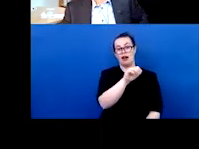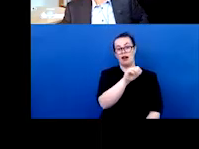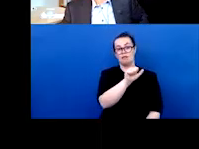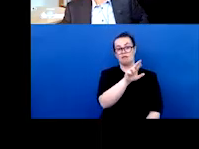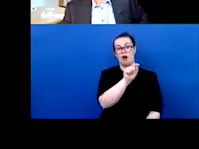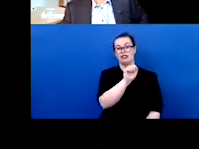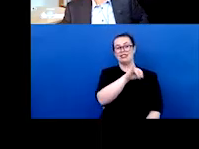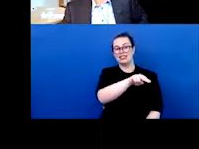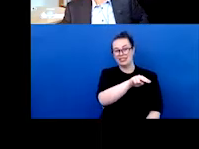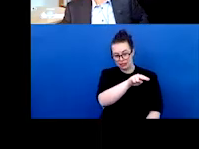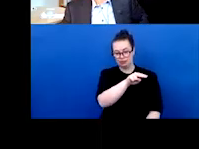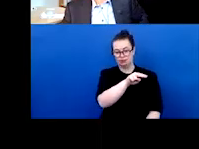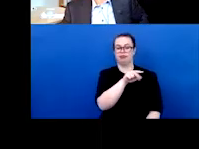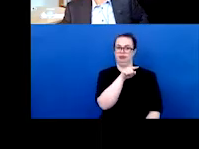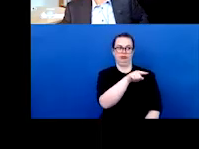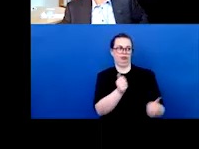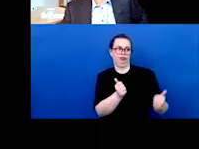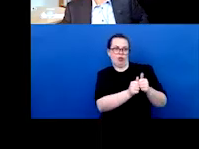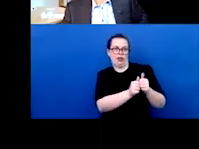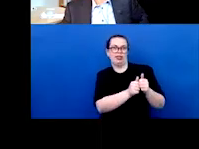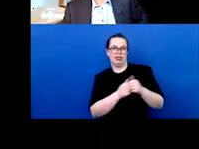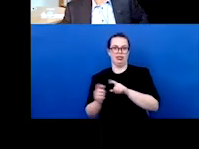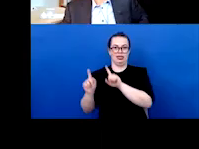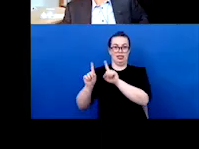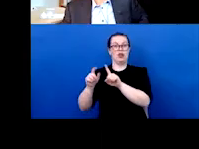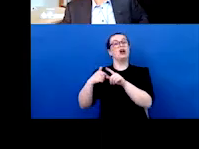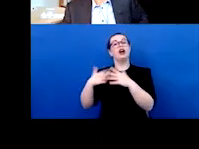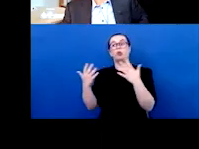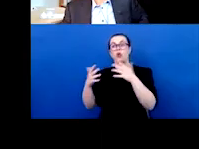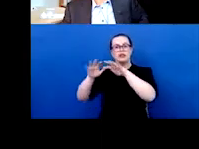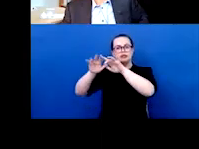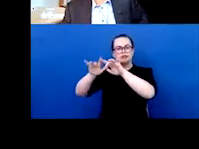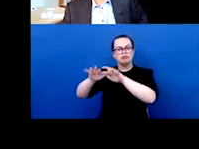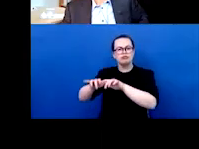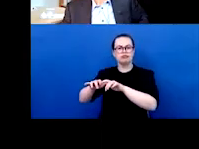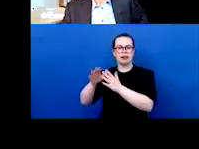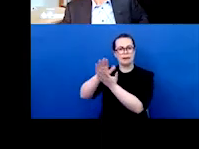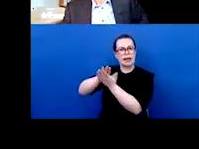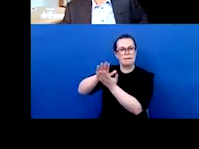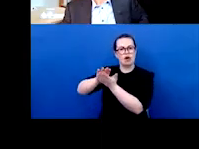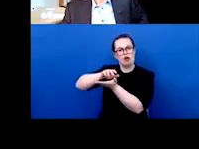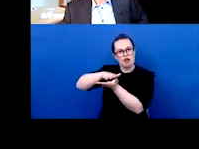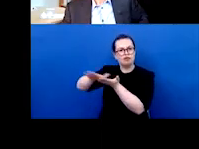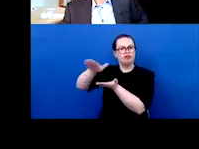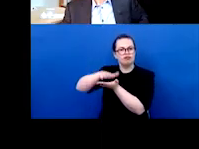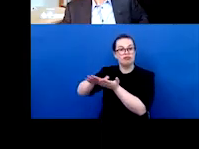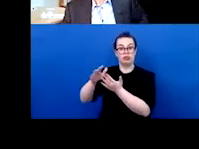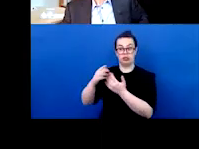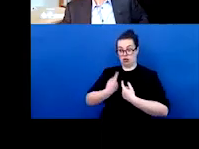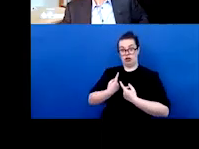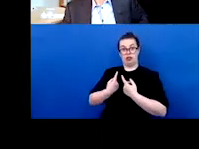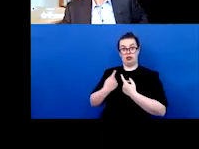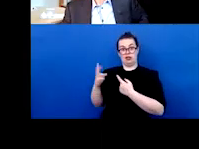morning. It's really full of interesting papers, several of them by other speakers at